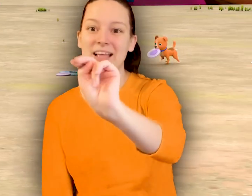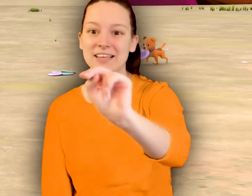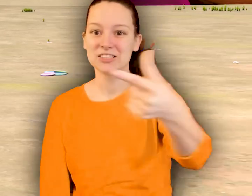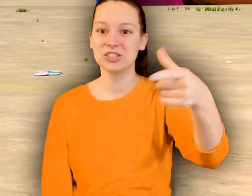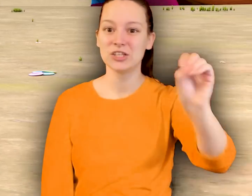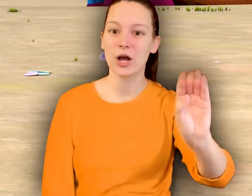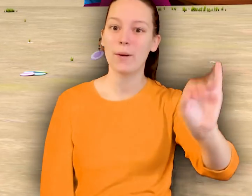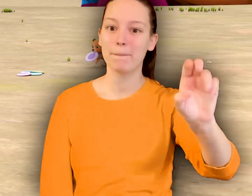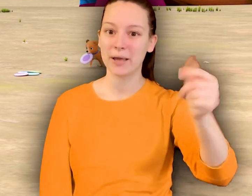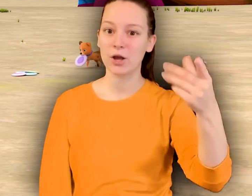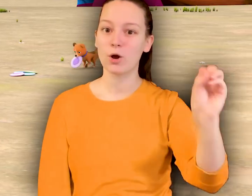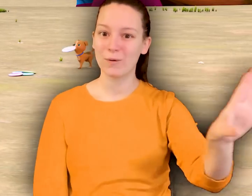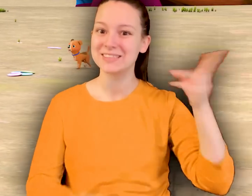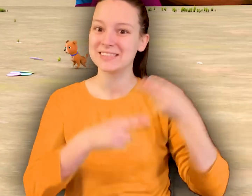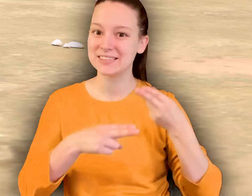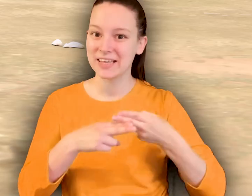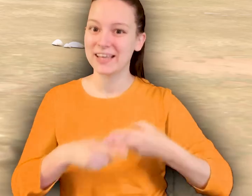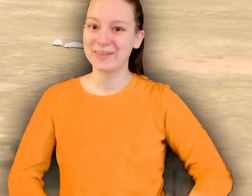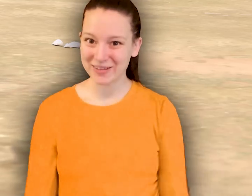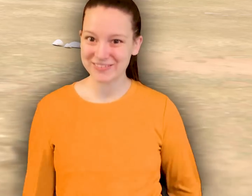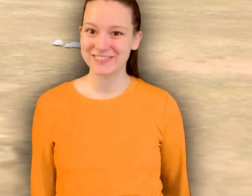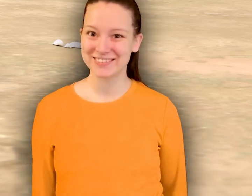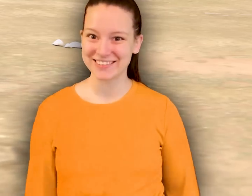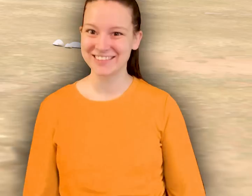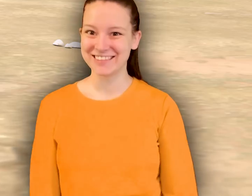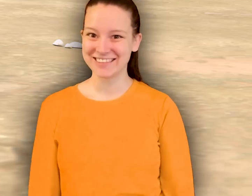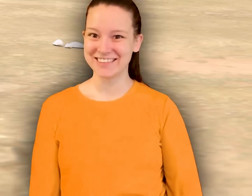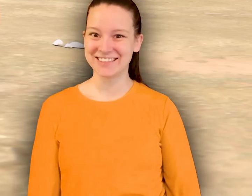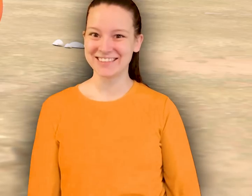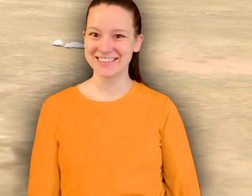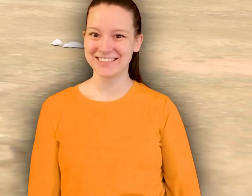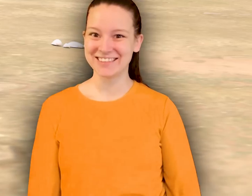b i n g o when Bingle was his name